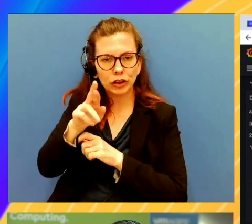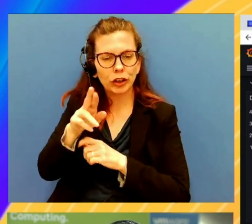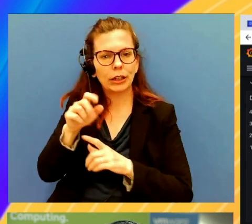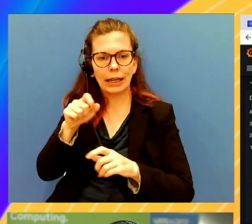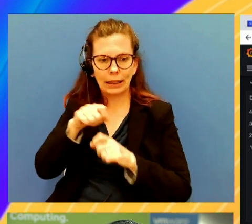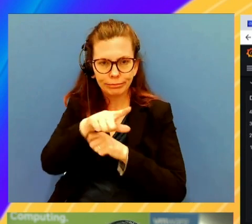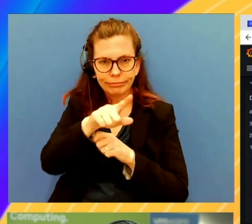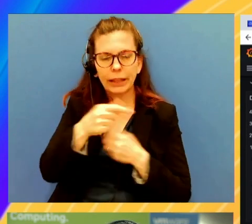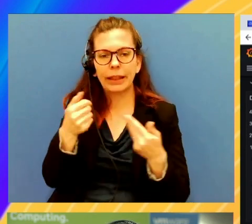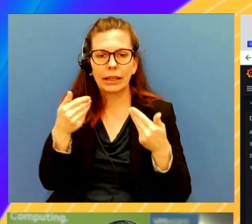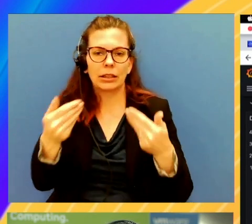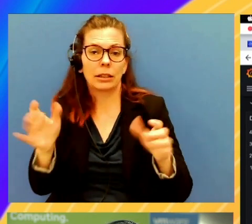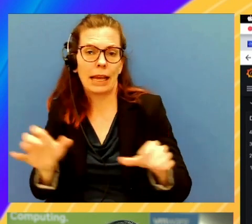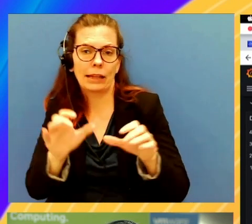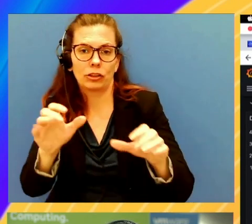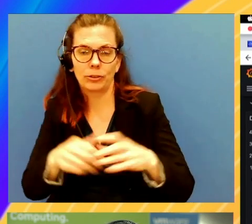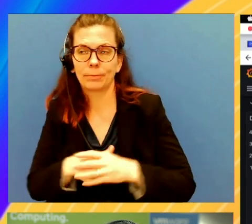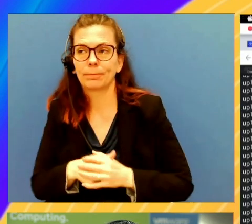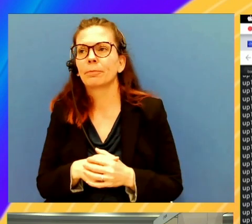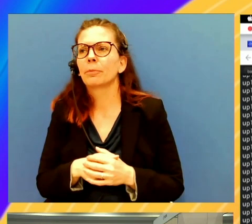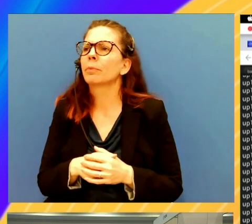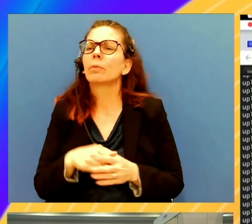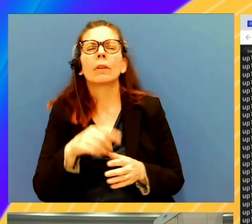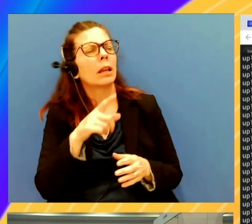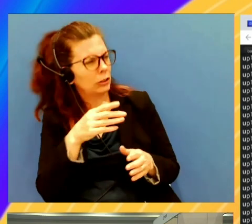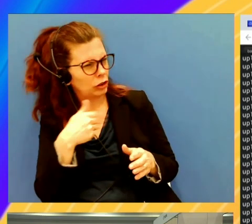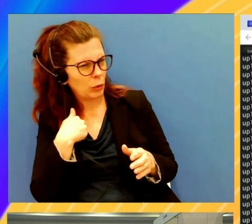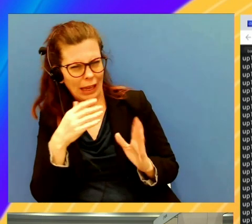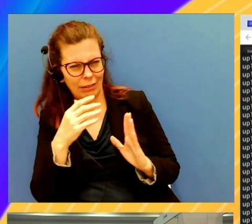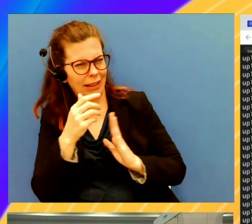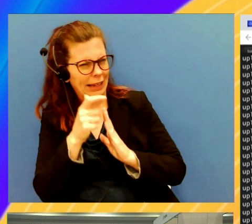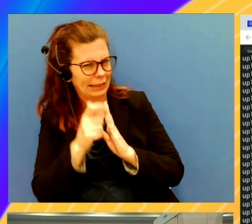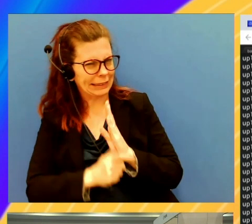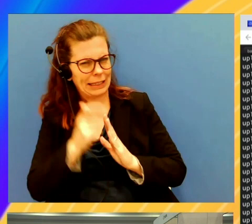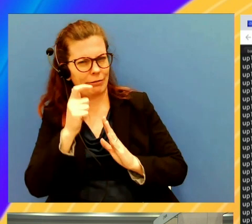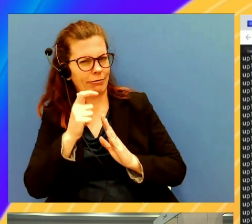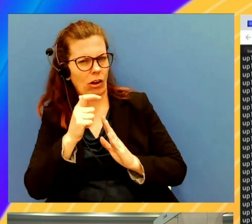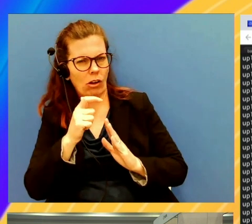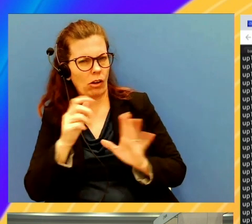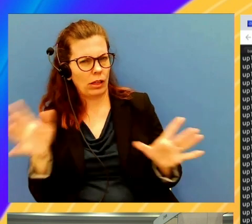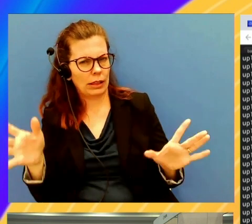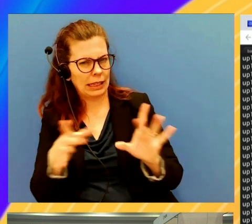necessary actions. Is there default connections